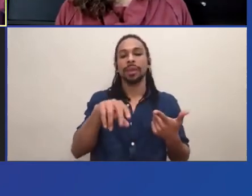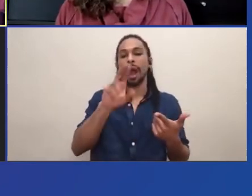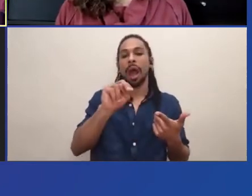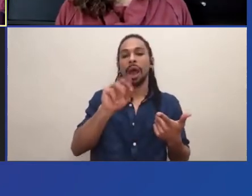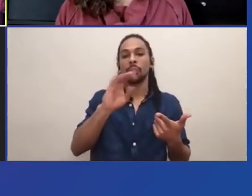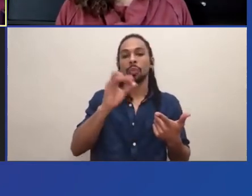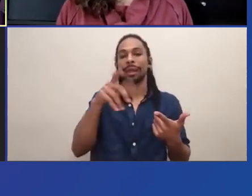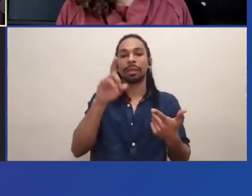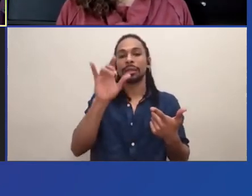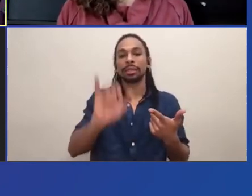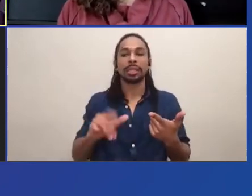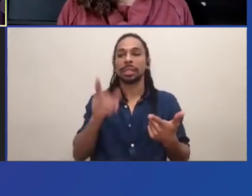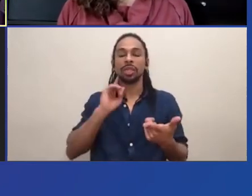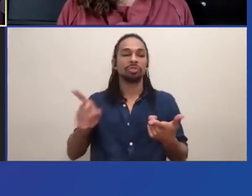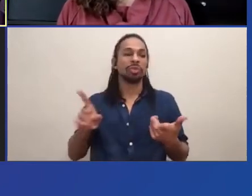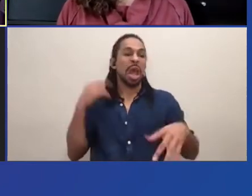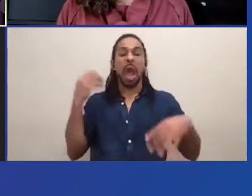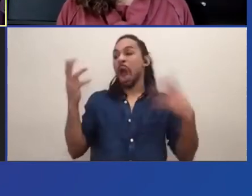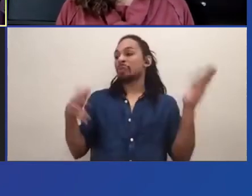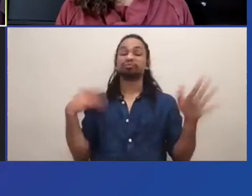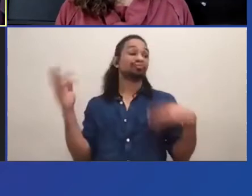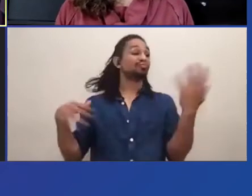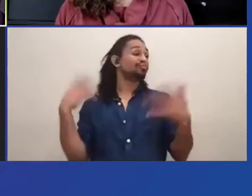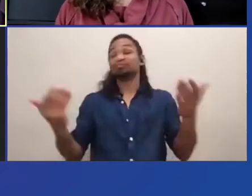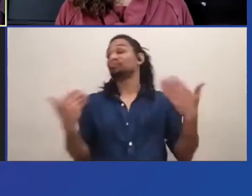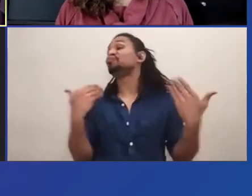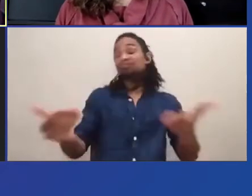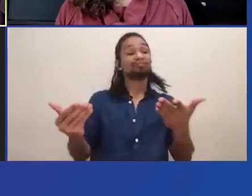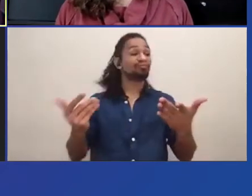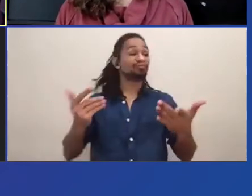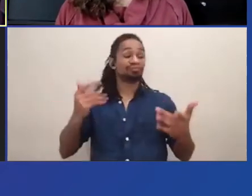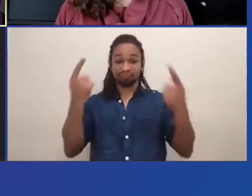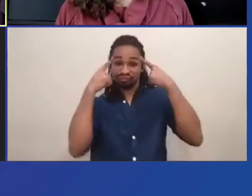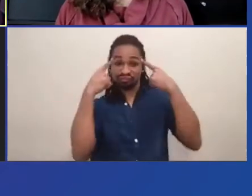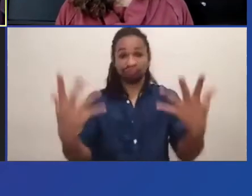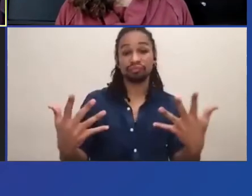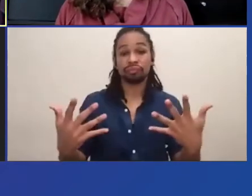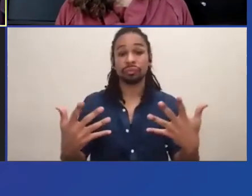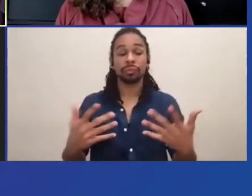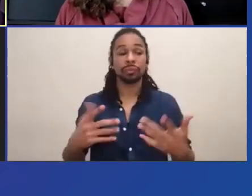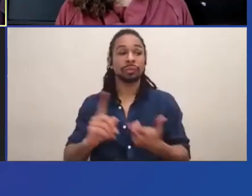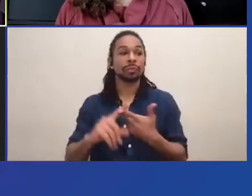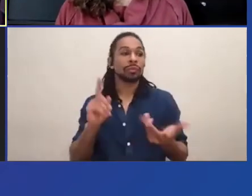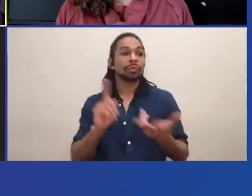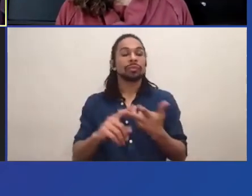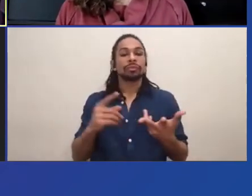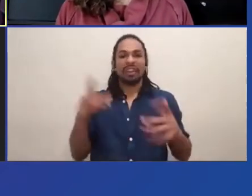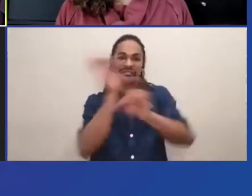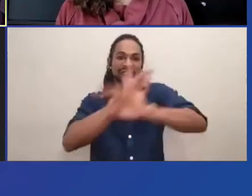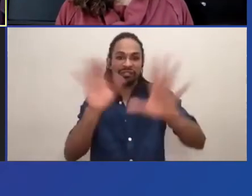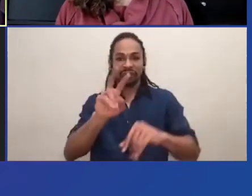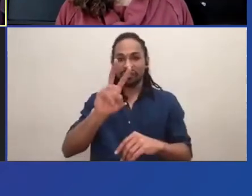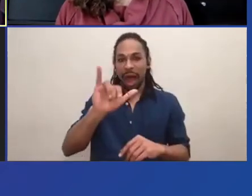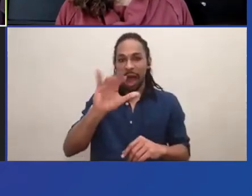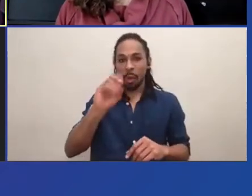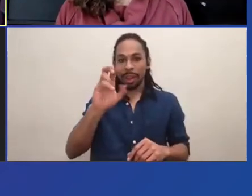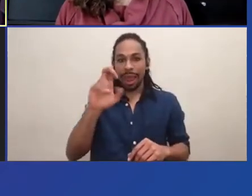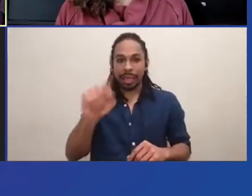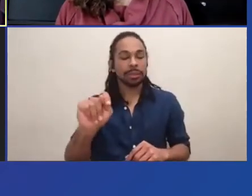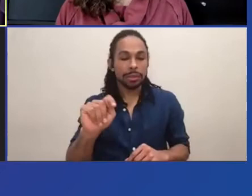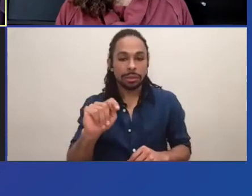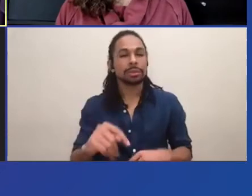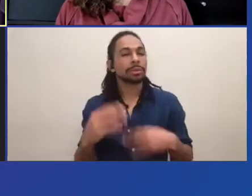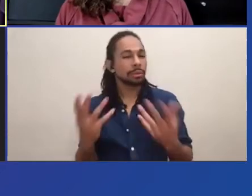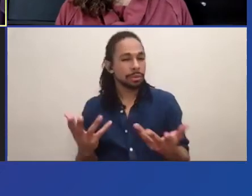violent even. And what Fanon always when I'm reading Fanon and thinking of his work, it always recenters me to remember